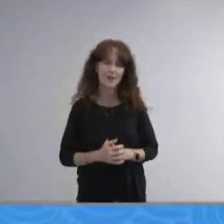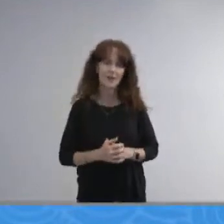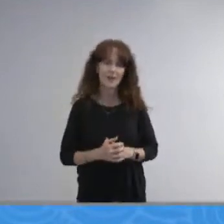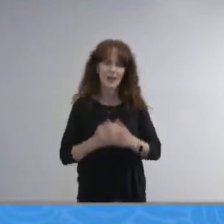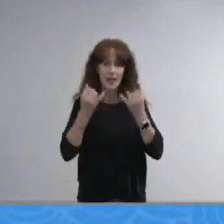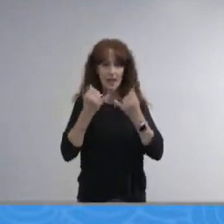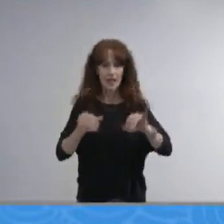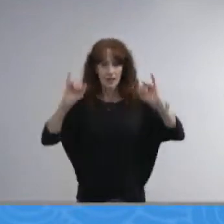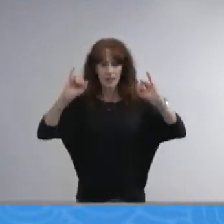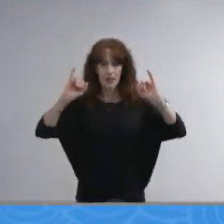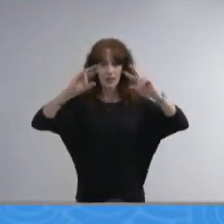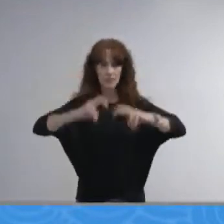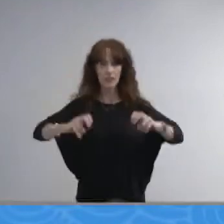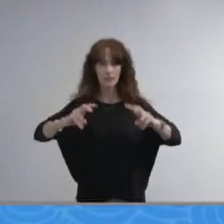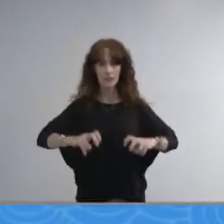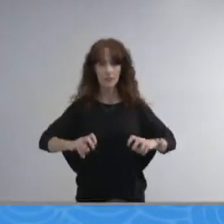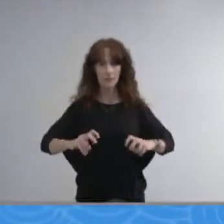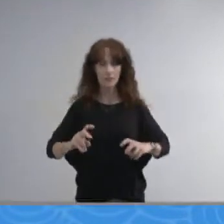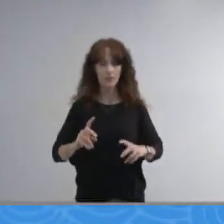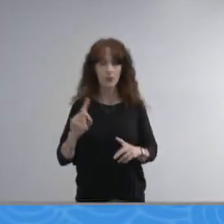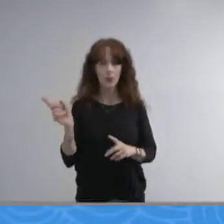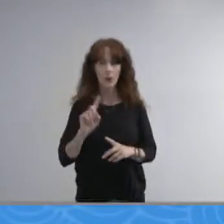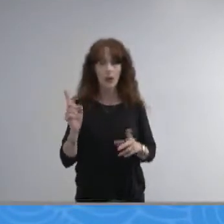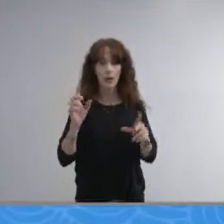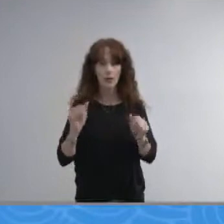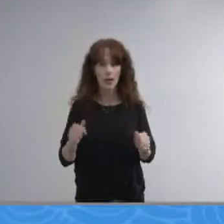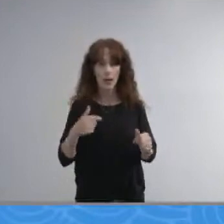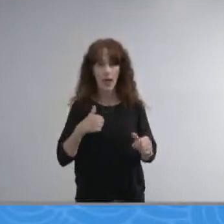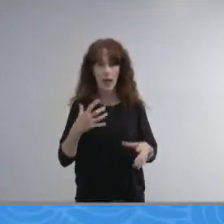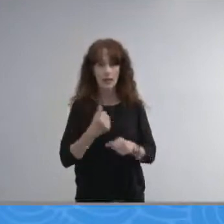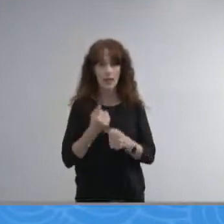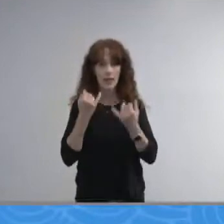About independent assessments. Where can I get an independent assessment?